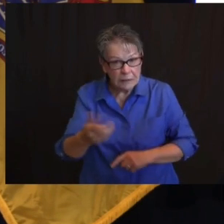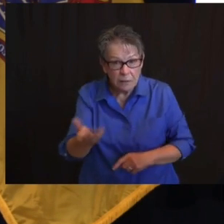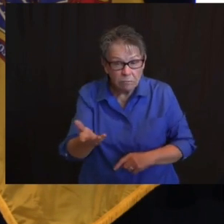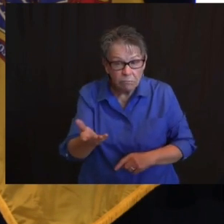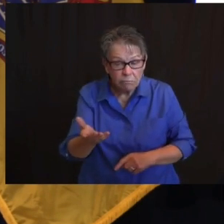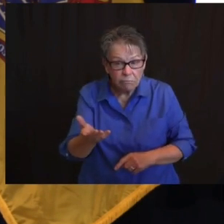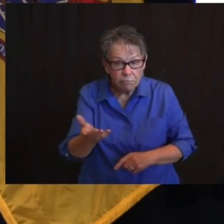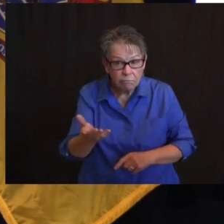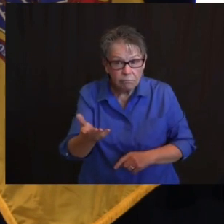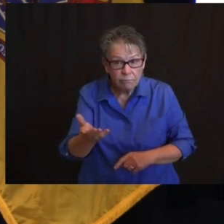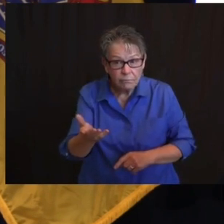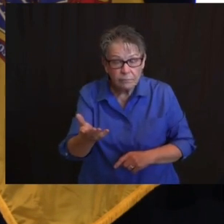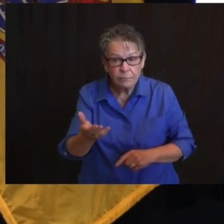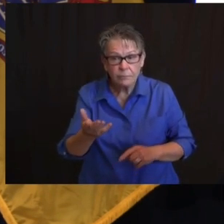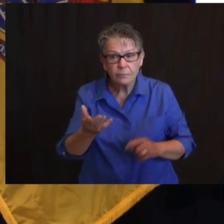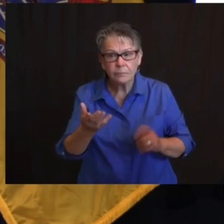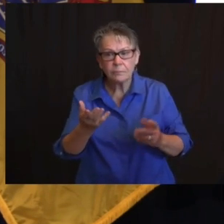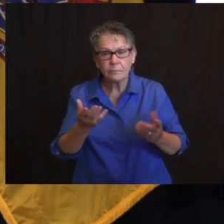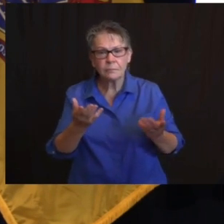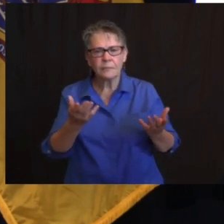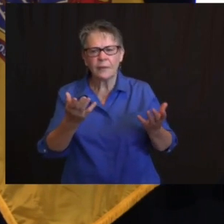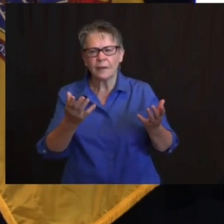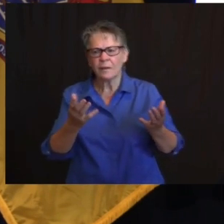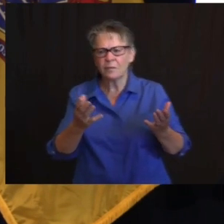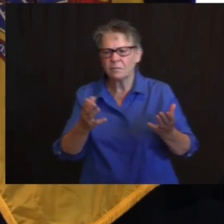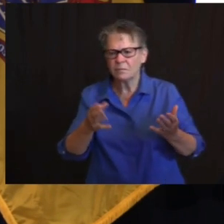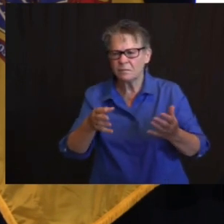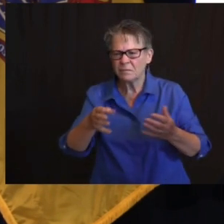Was the implication that the first three questions were on topic?